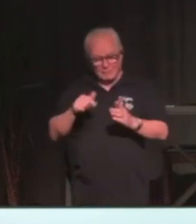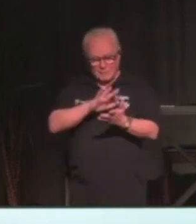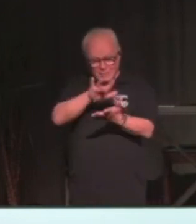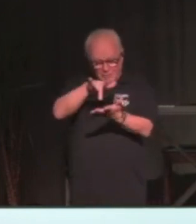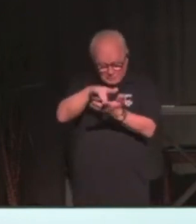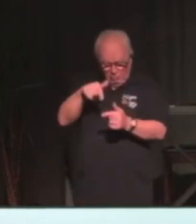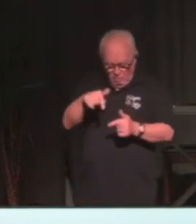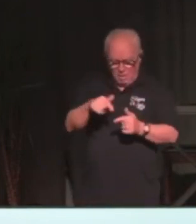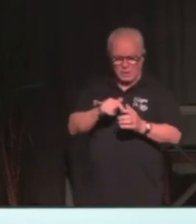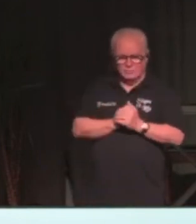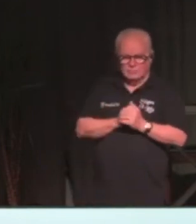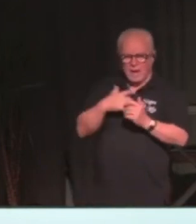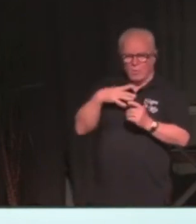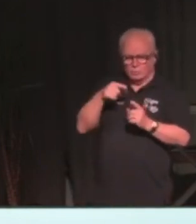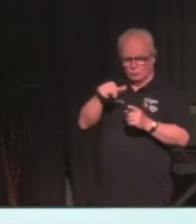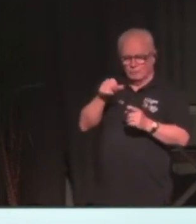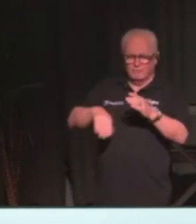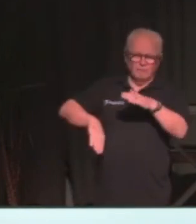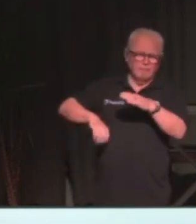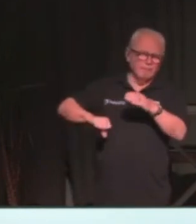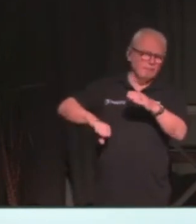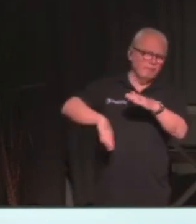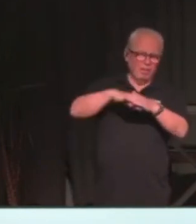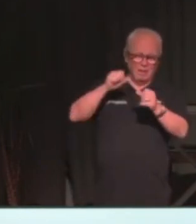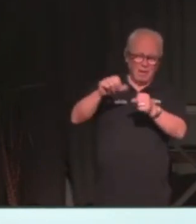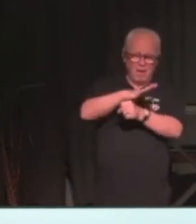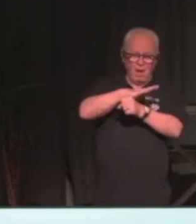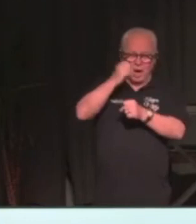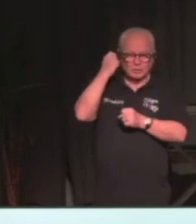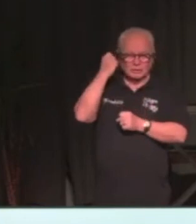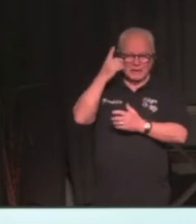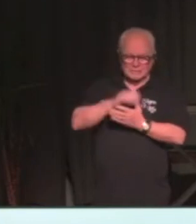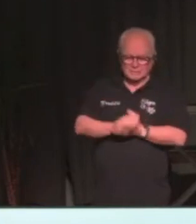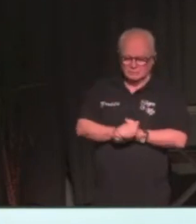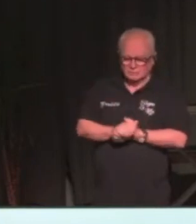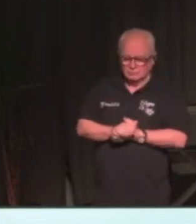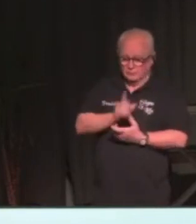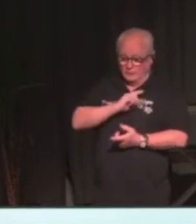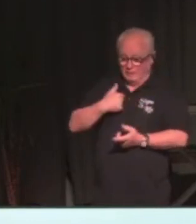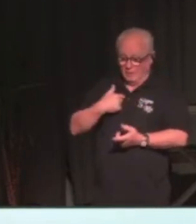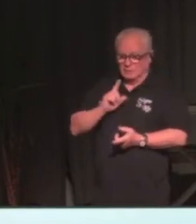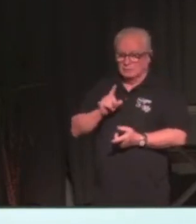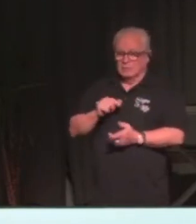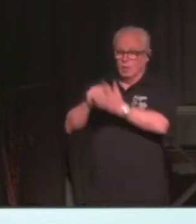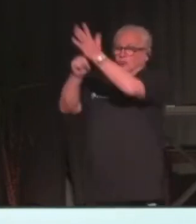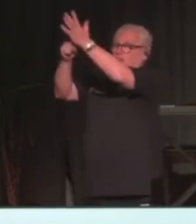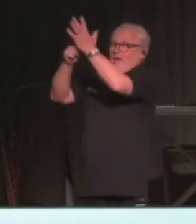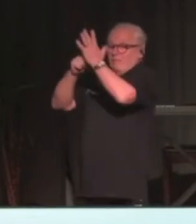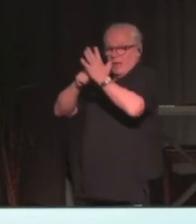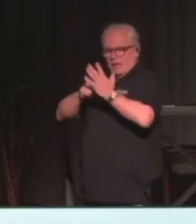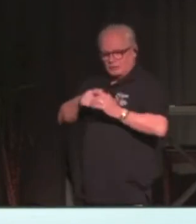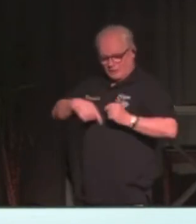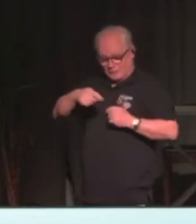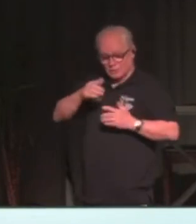middle of this that I want you to grasp today. And it's for me, it was a revelation this week, okay? So